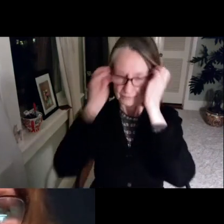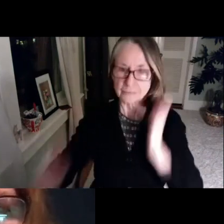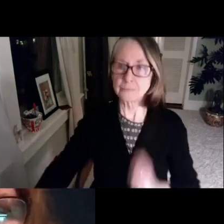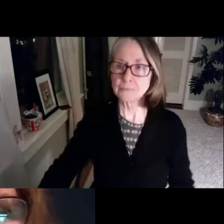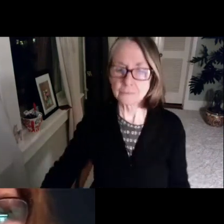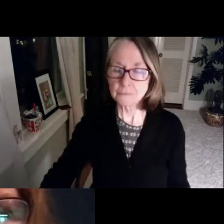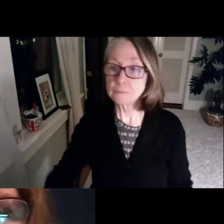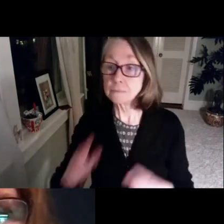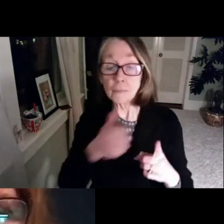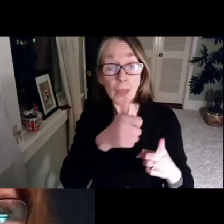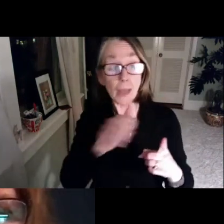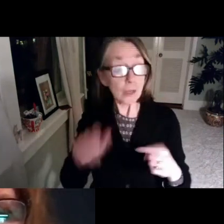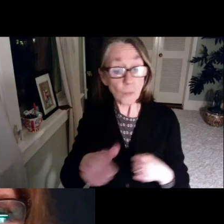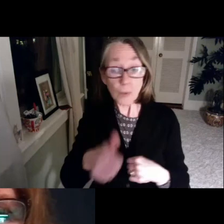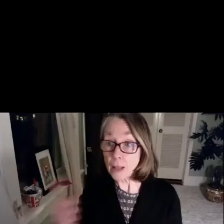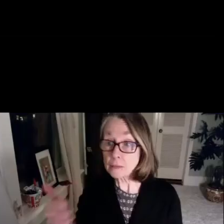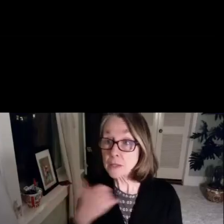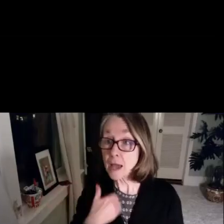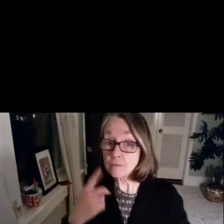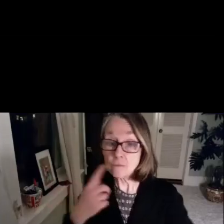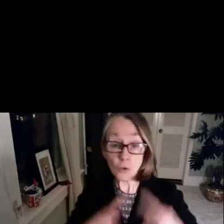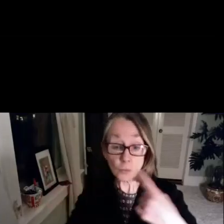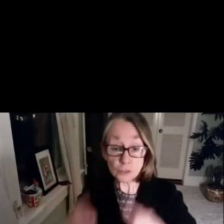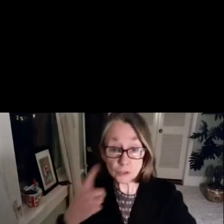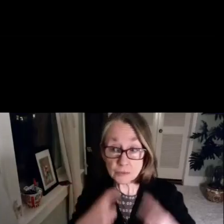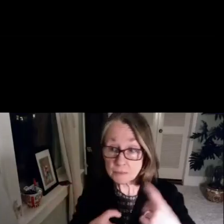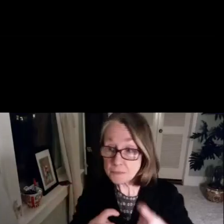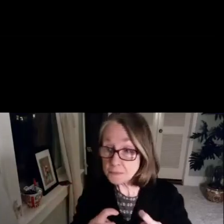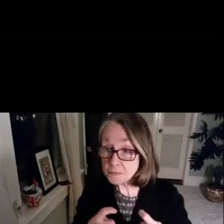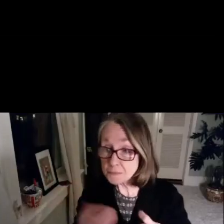Does anyone else have a question?